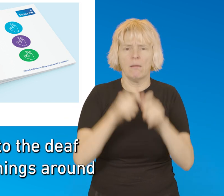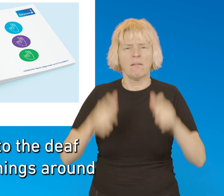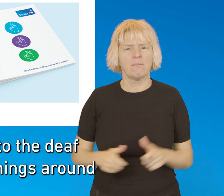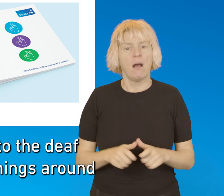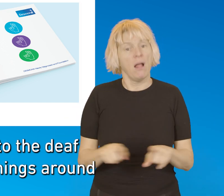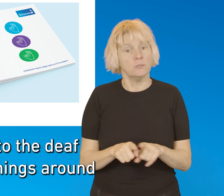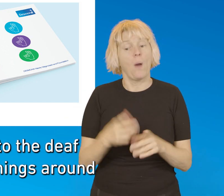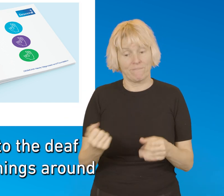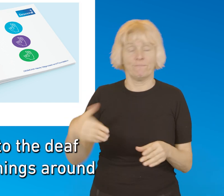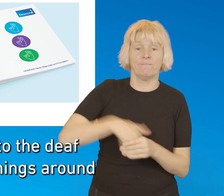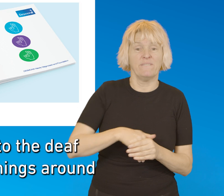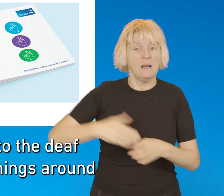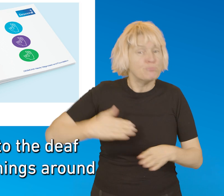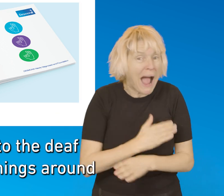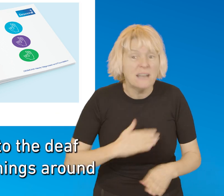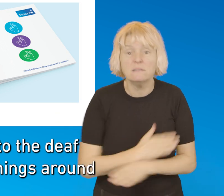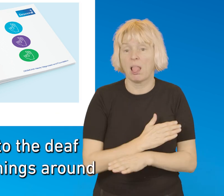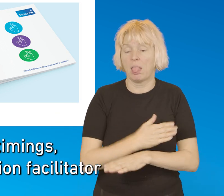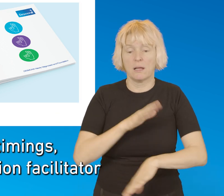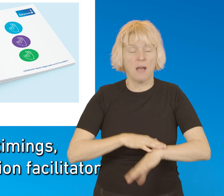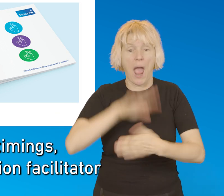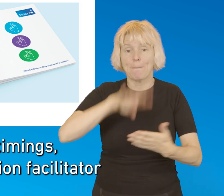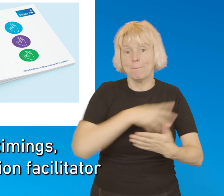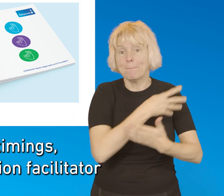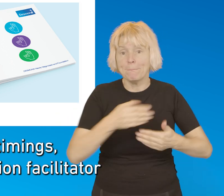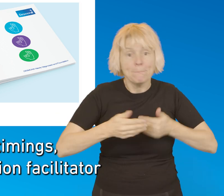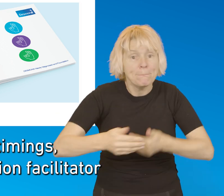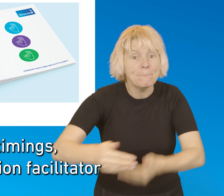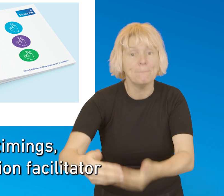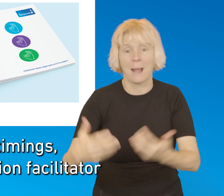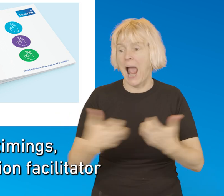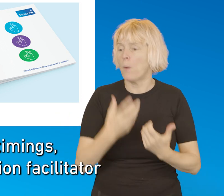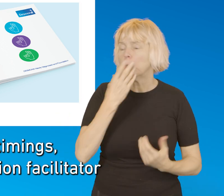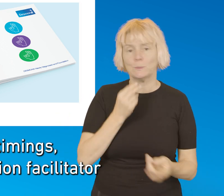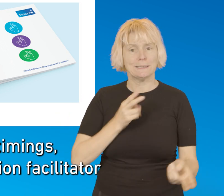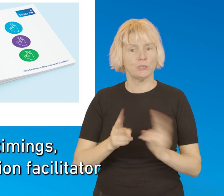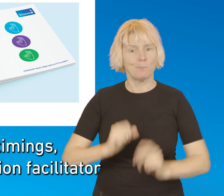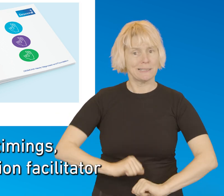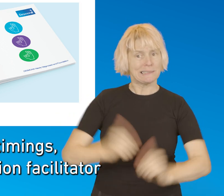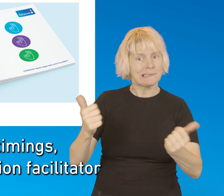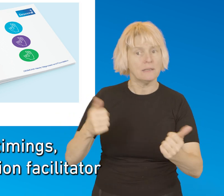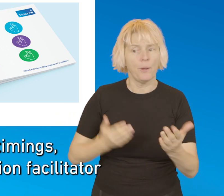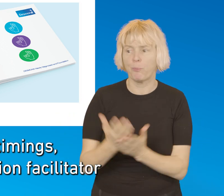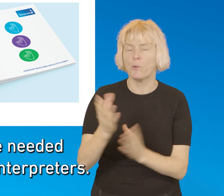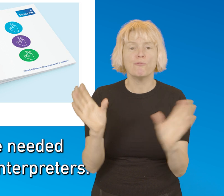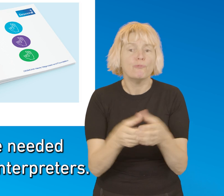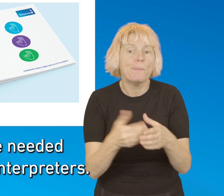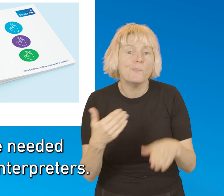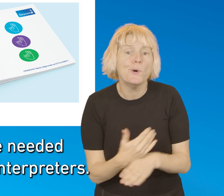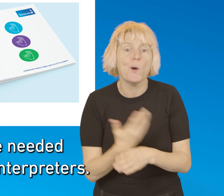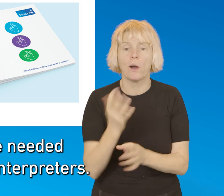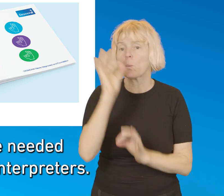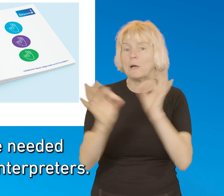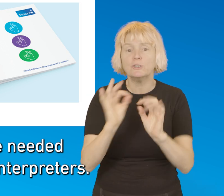delivering DESMOND to the deaf community, including things around the practicalities, timings, as well as group education facilitator